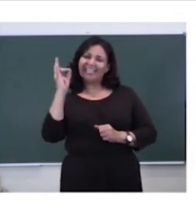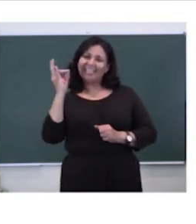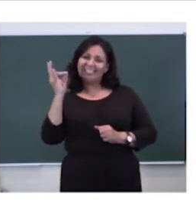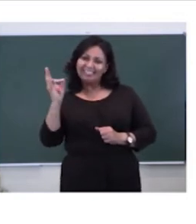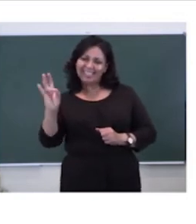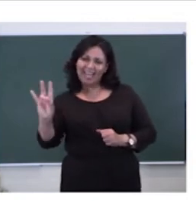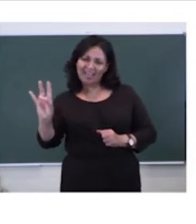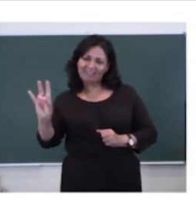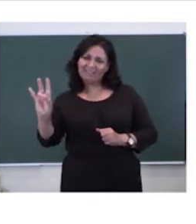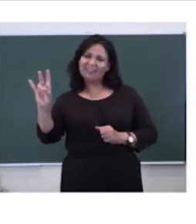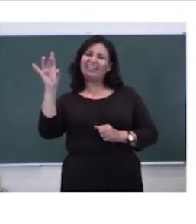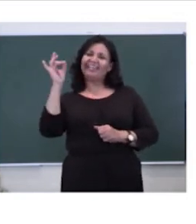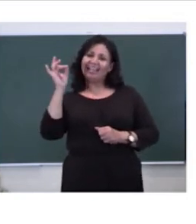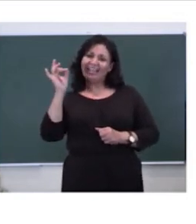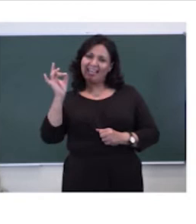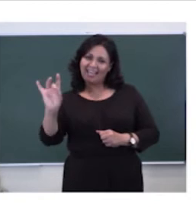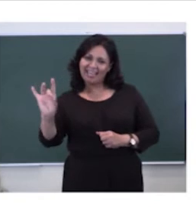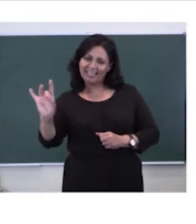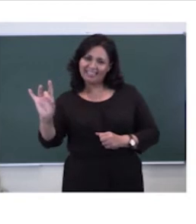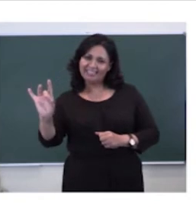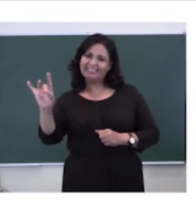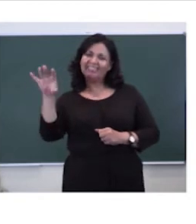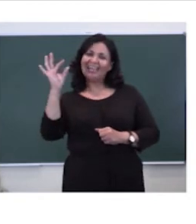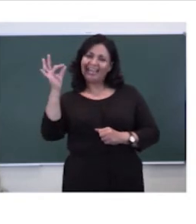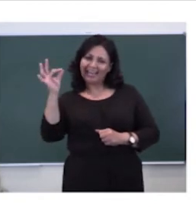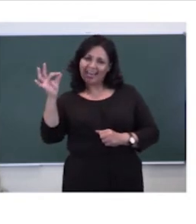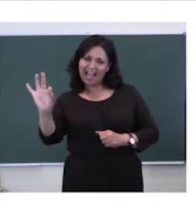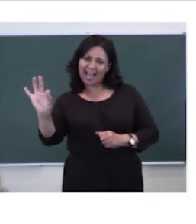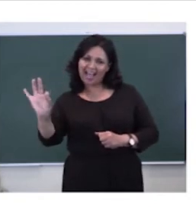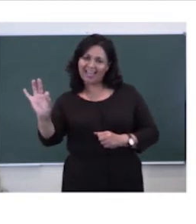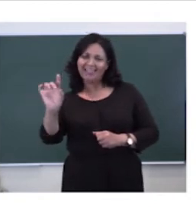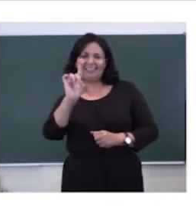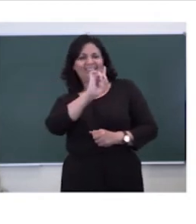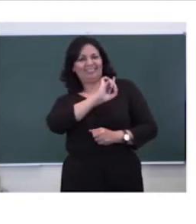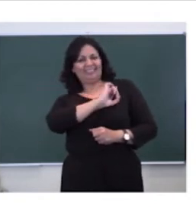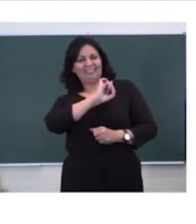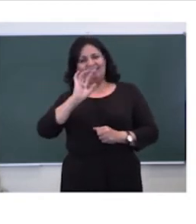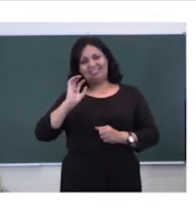6, 7, 8, 9,